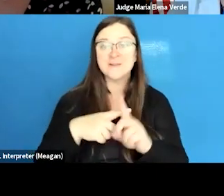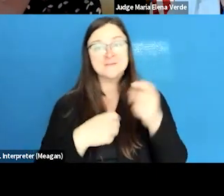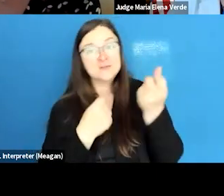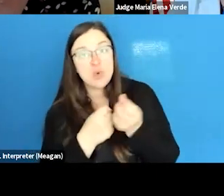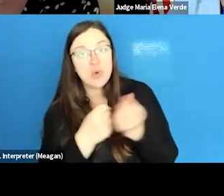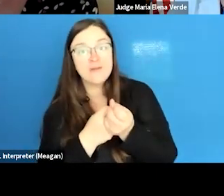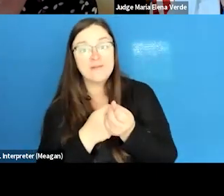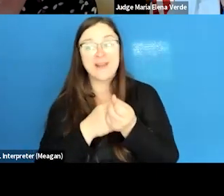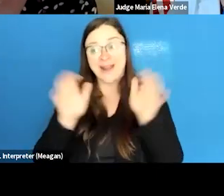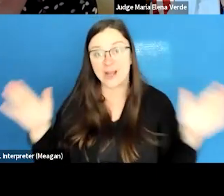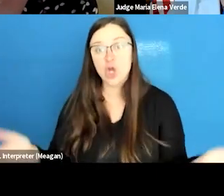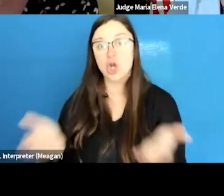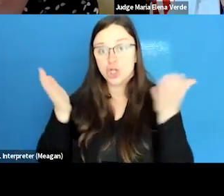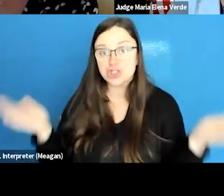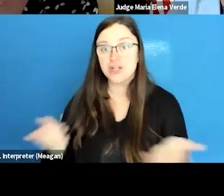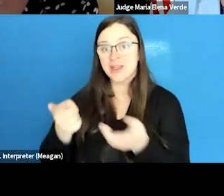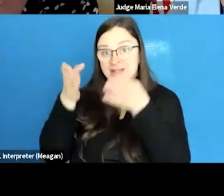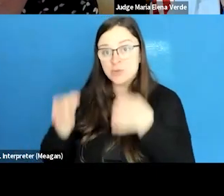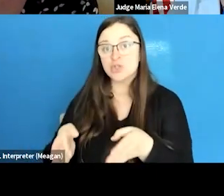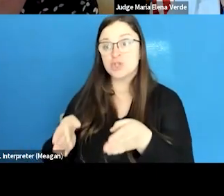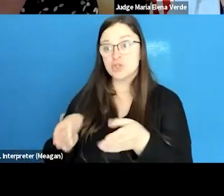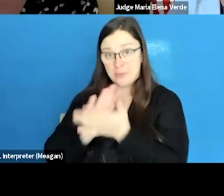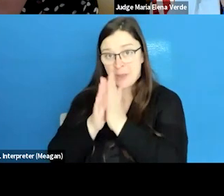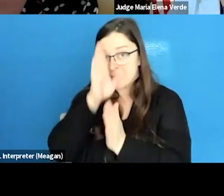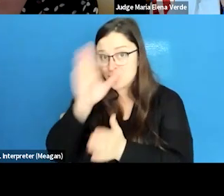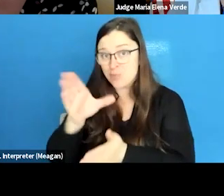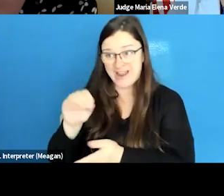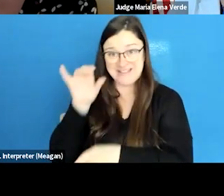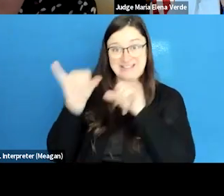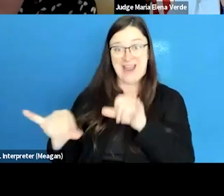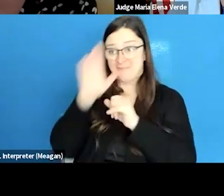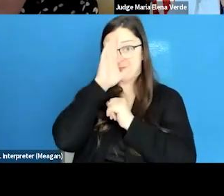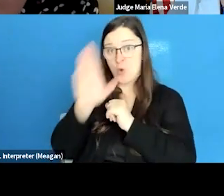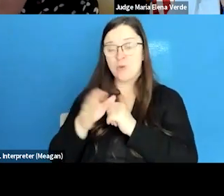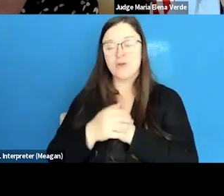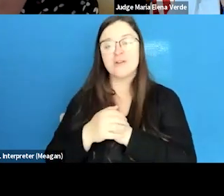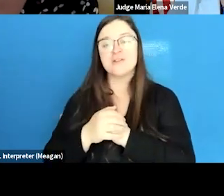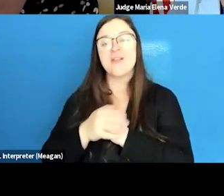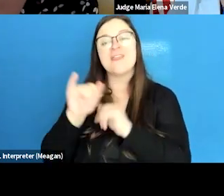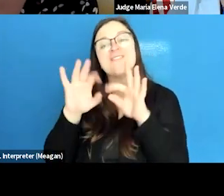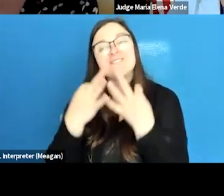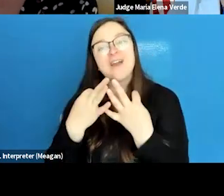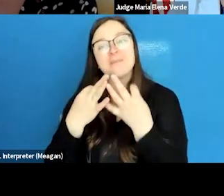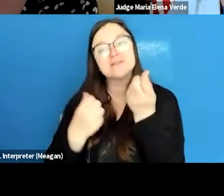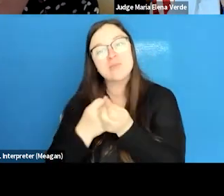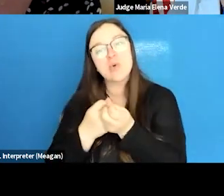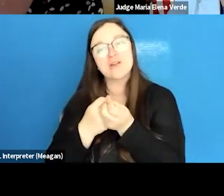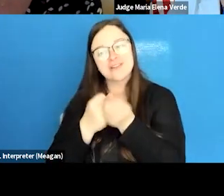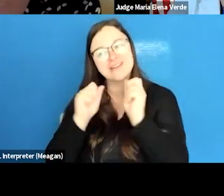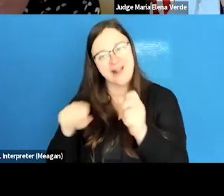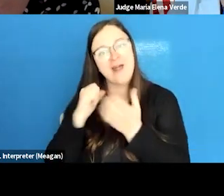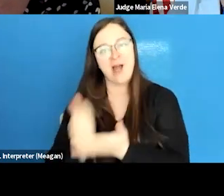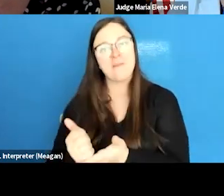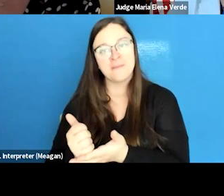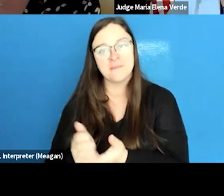and encouraging of the person to get and stay sober, that family support and encouragement can really assist in the process